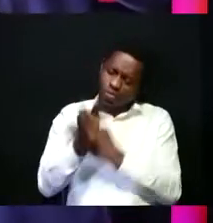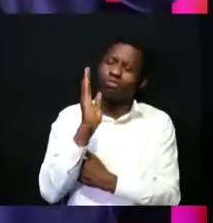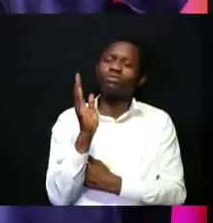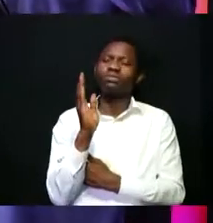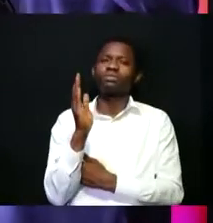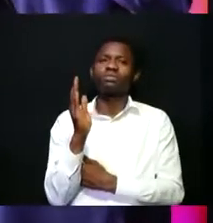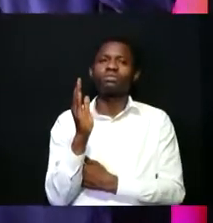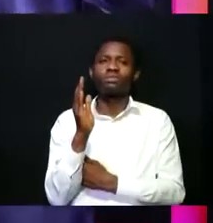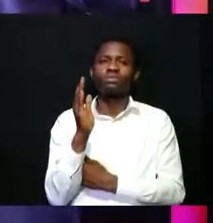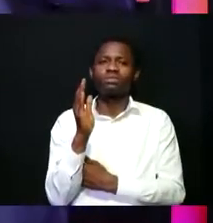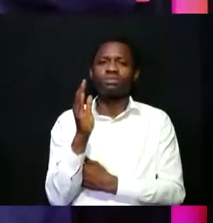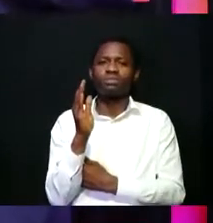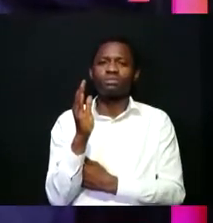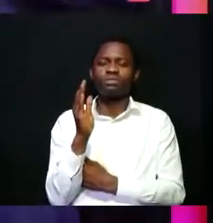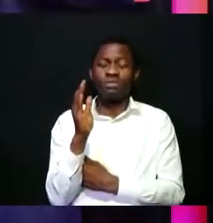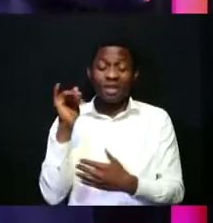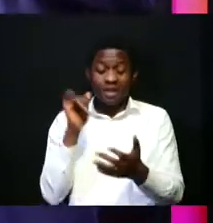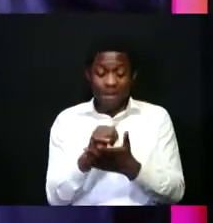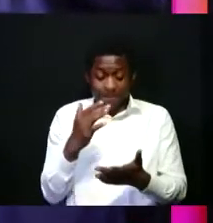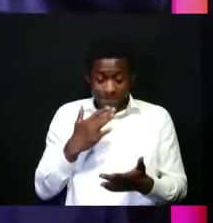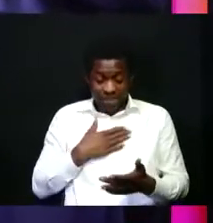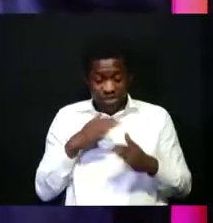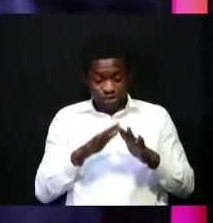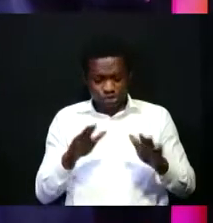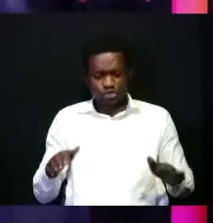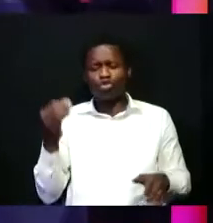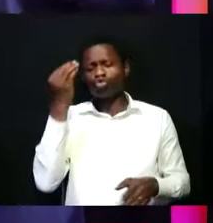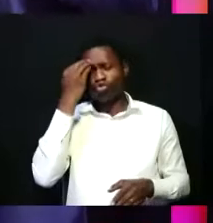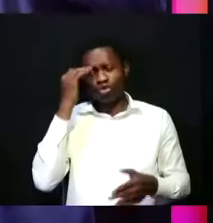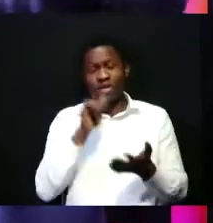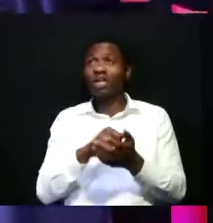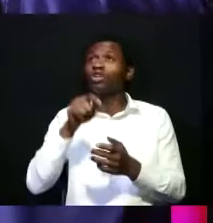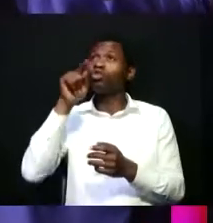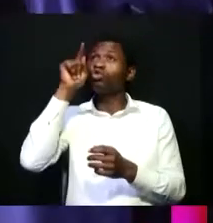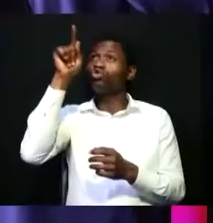God. That my children will know that you, Lord, you are God.